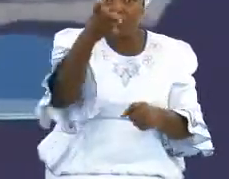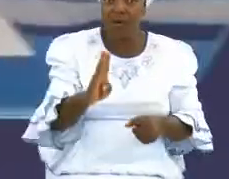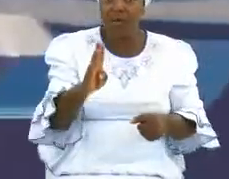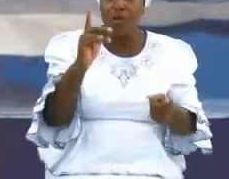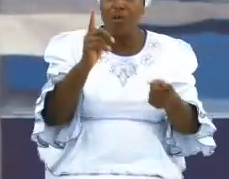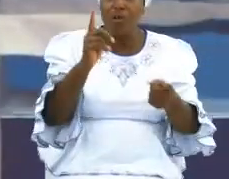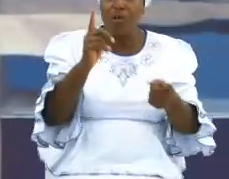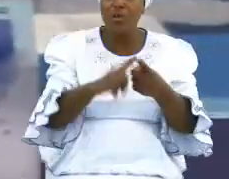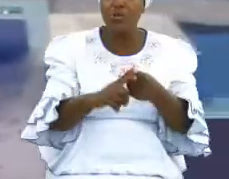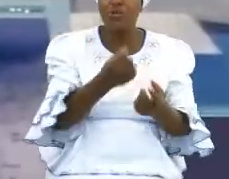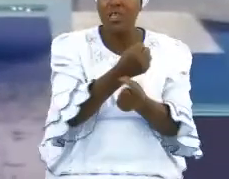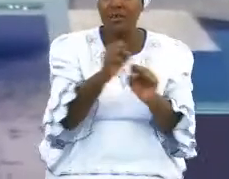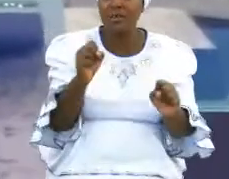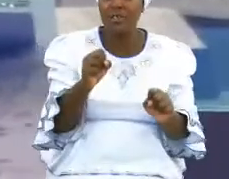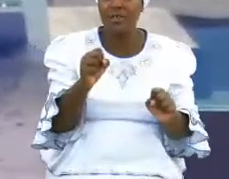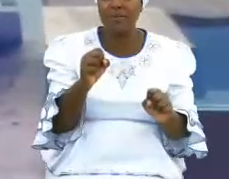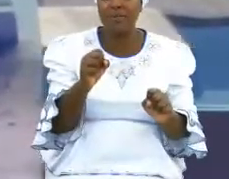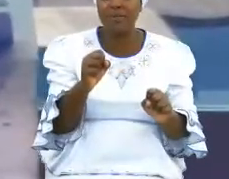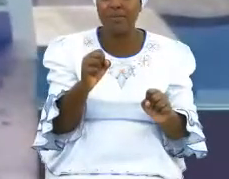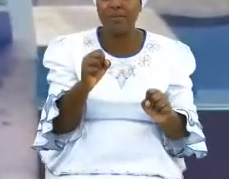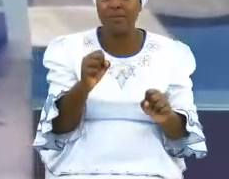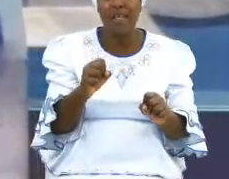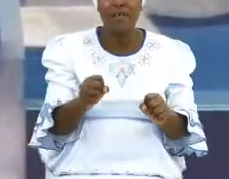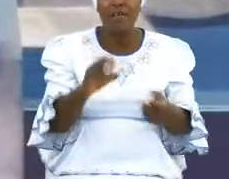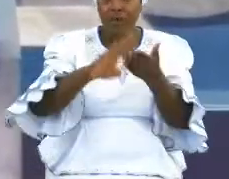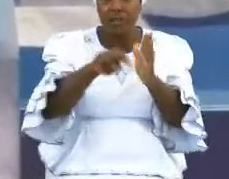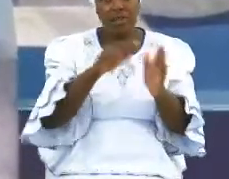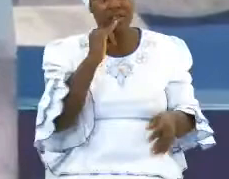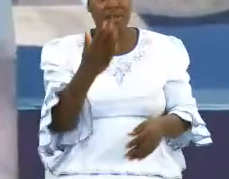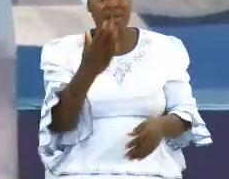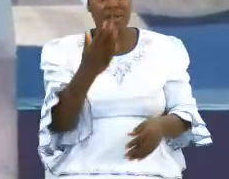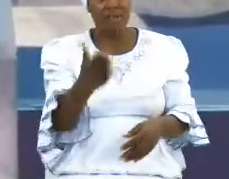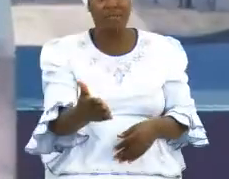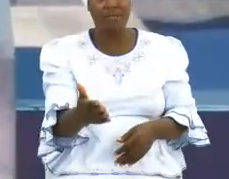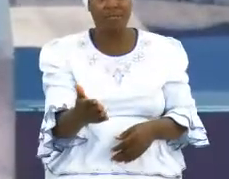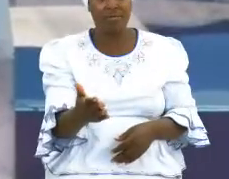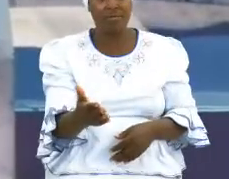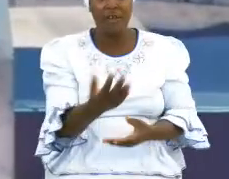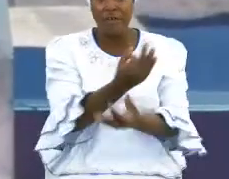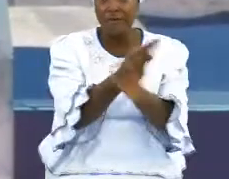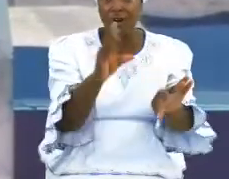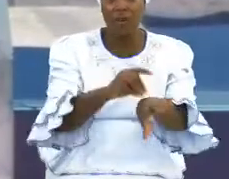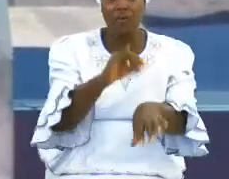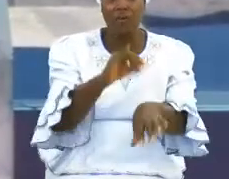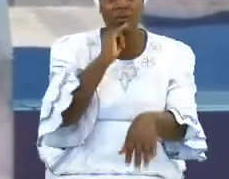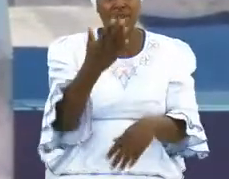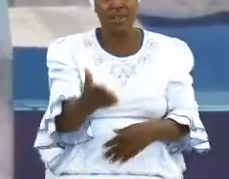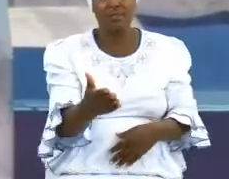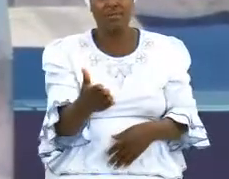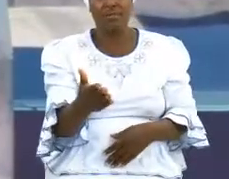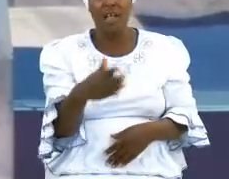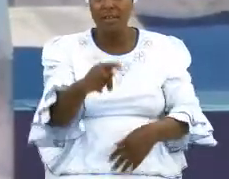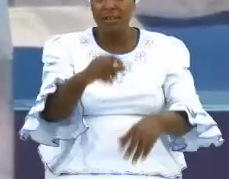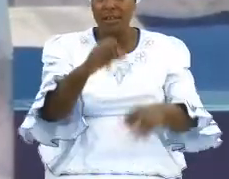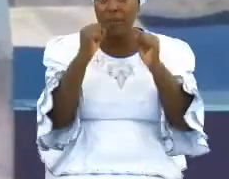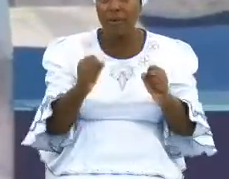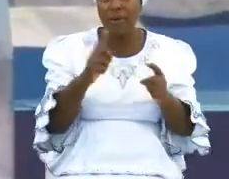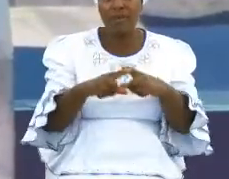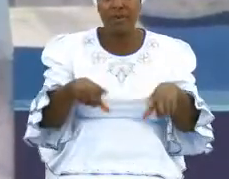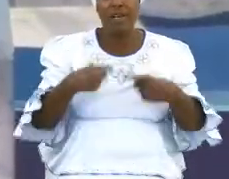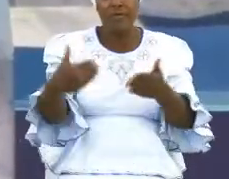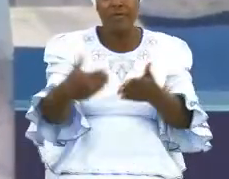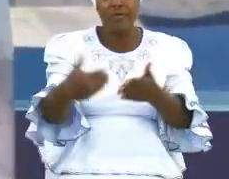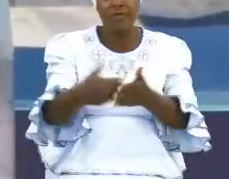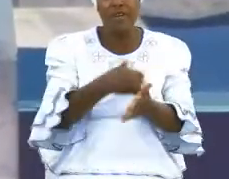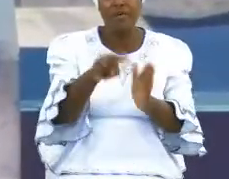unto salvation. Forgiveness is there. Freedom is there. The power to live, newness of